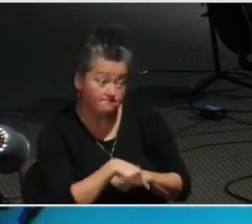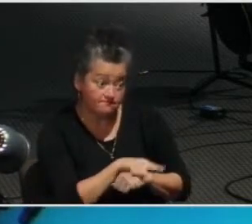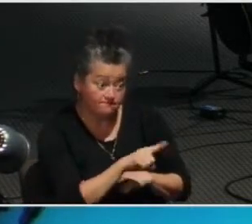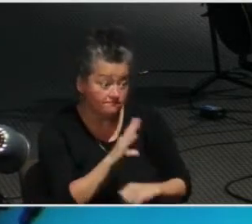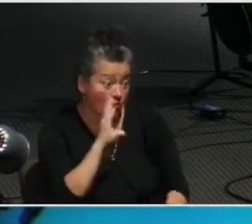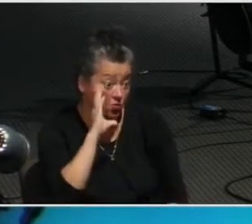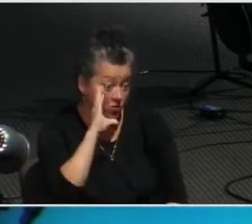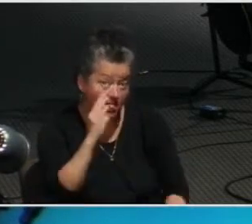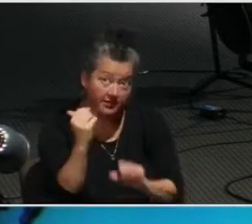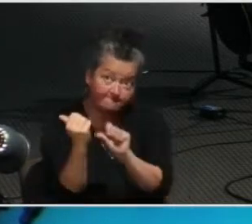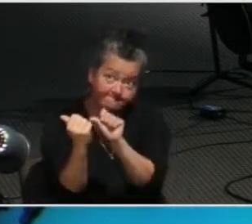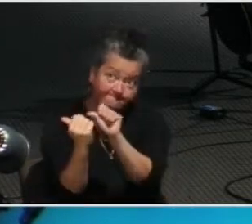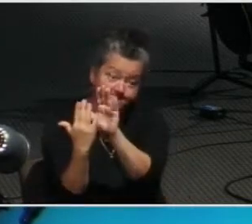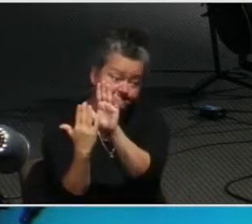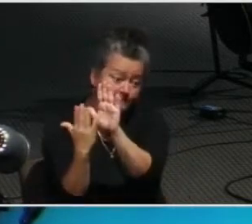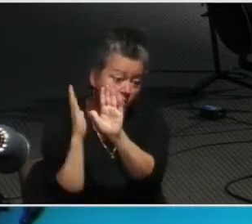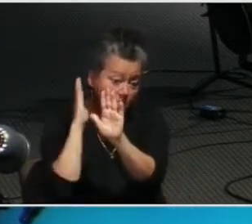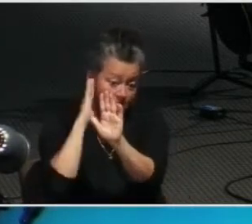face justice.